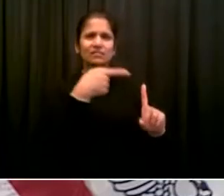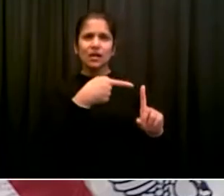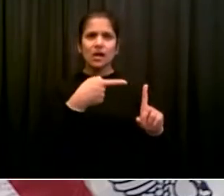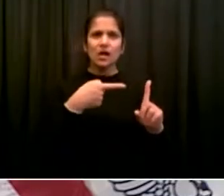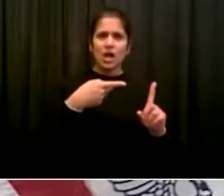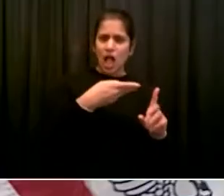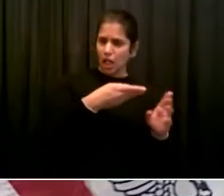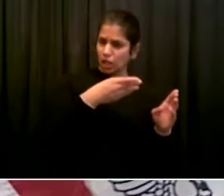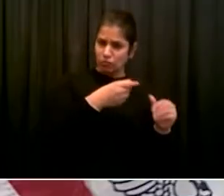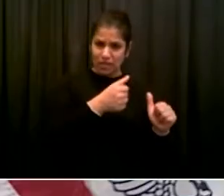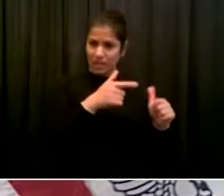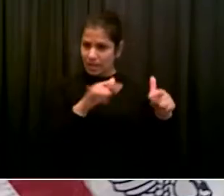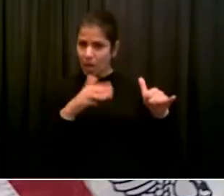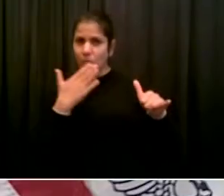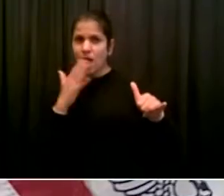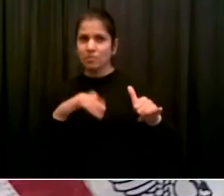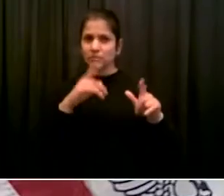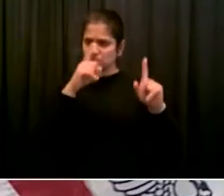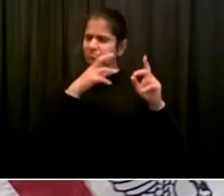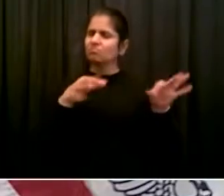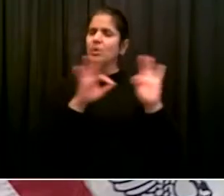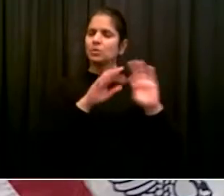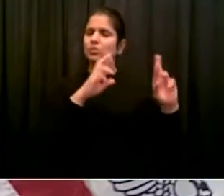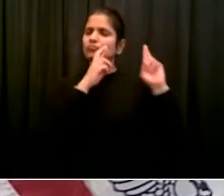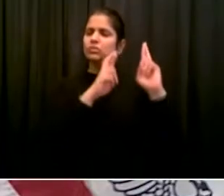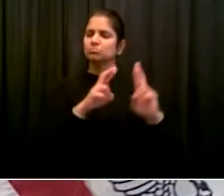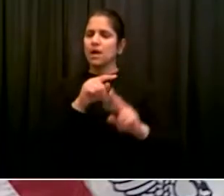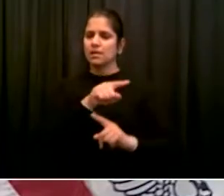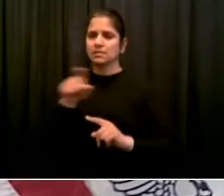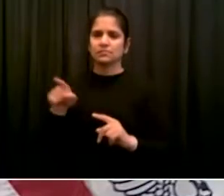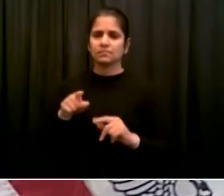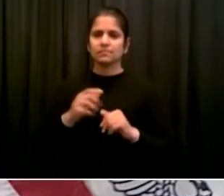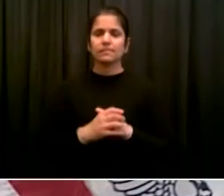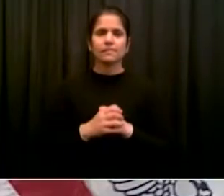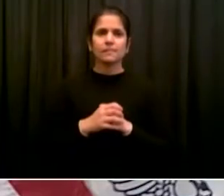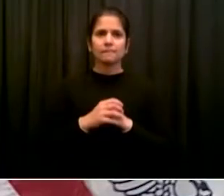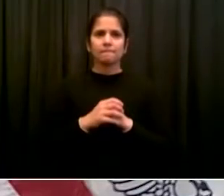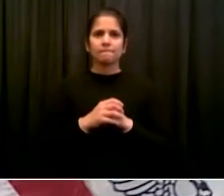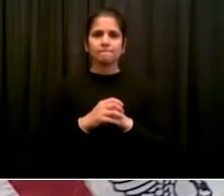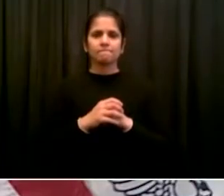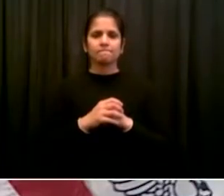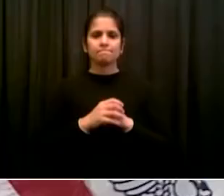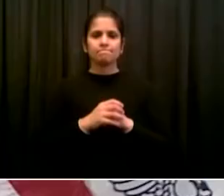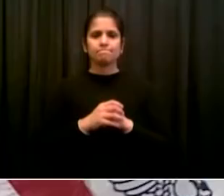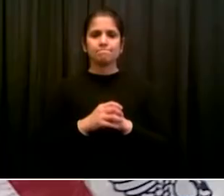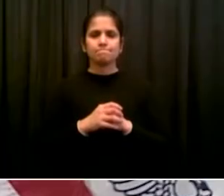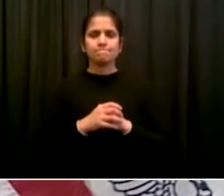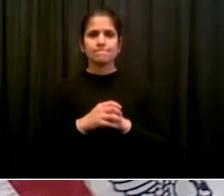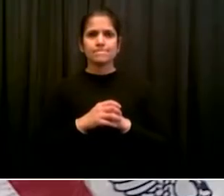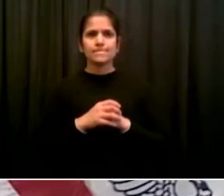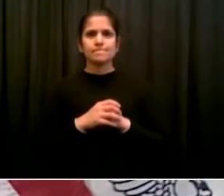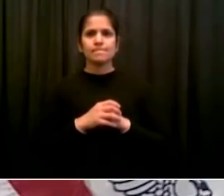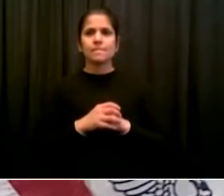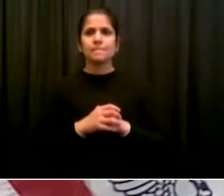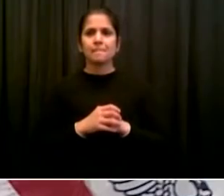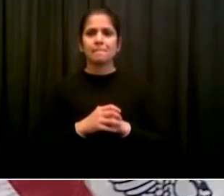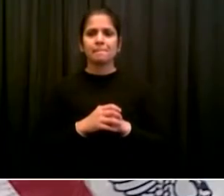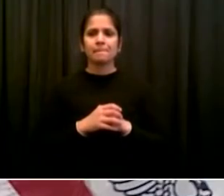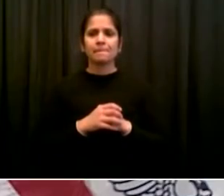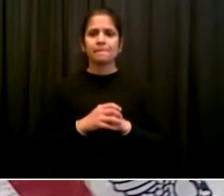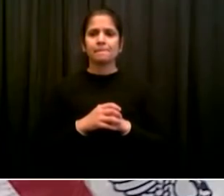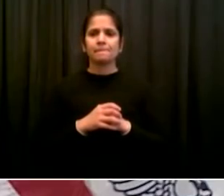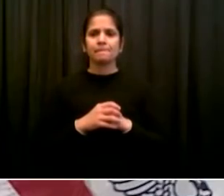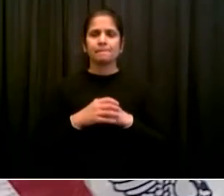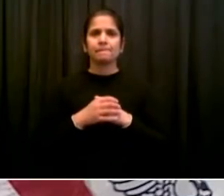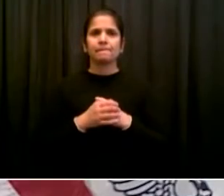that is strong and clear throughout this report. Go ahead. The next is Andrew Siff from